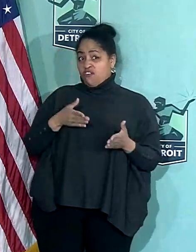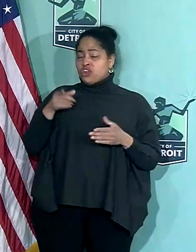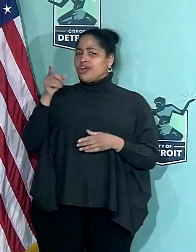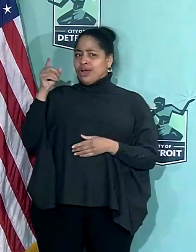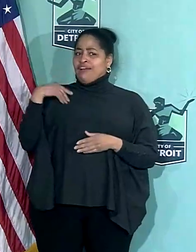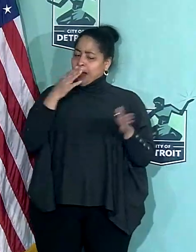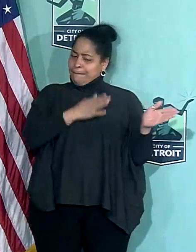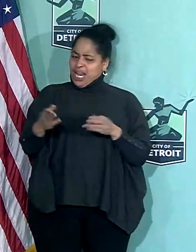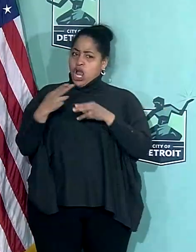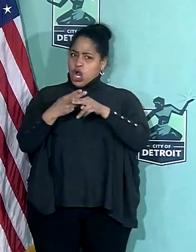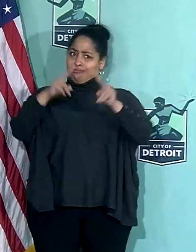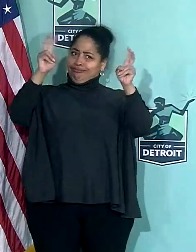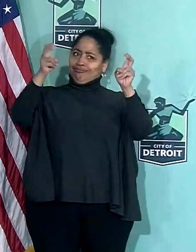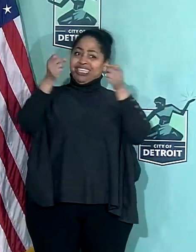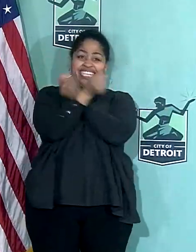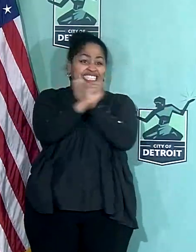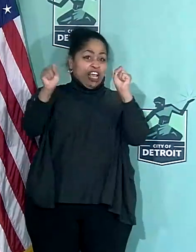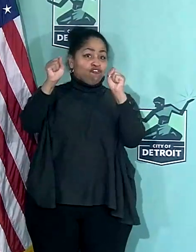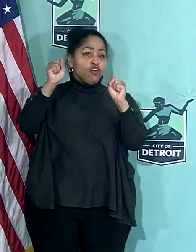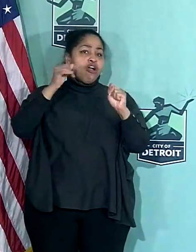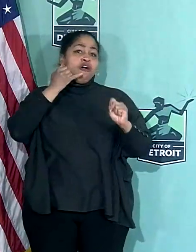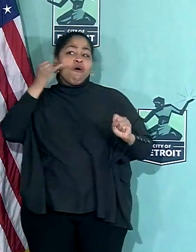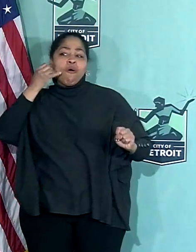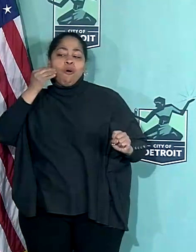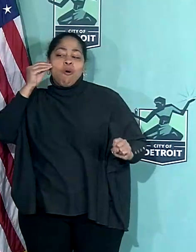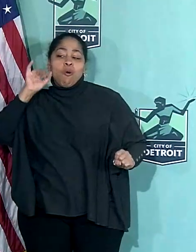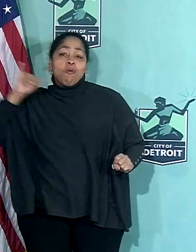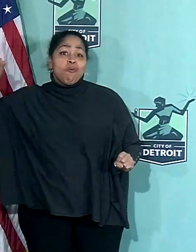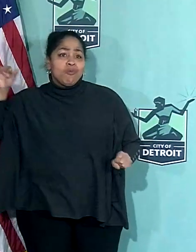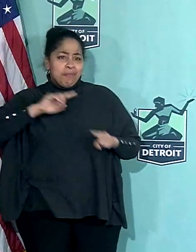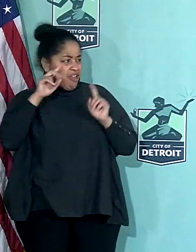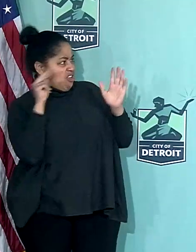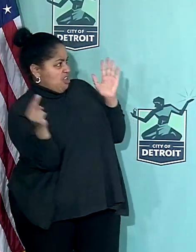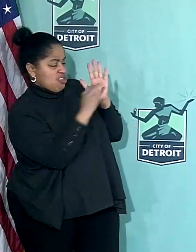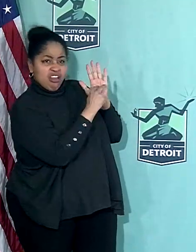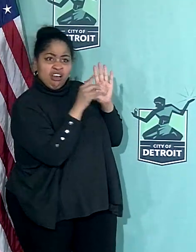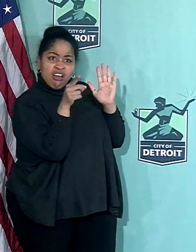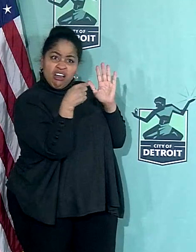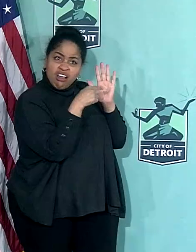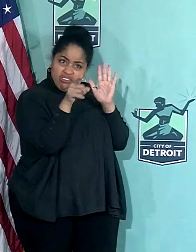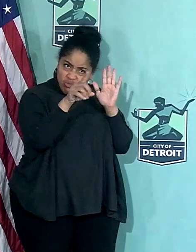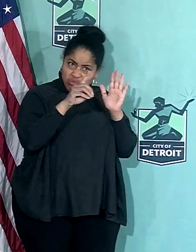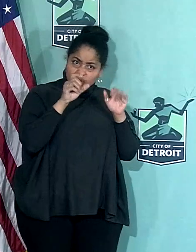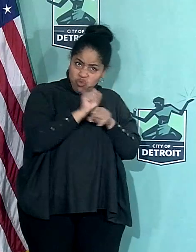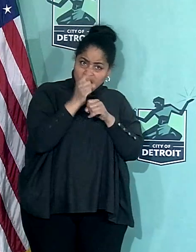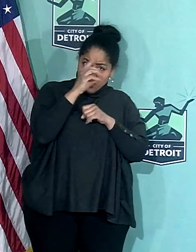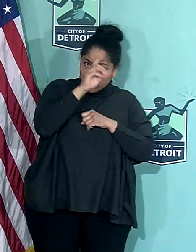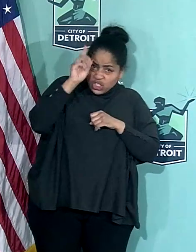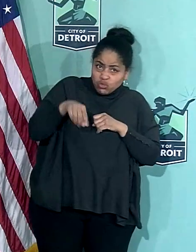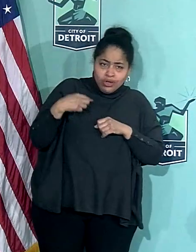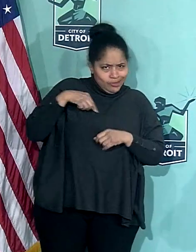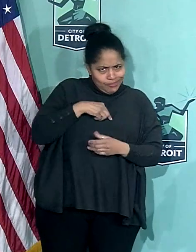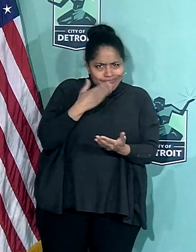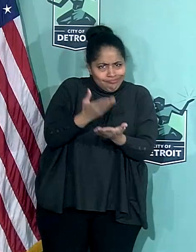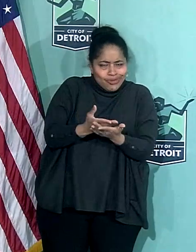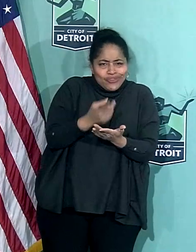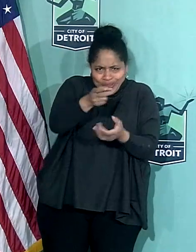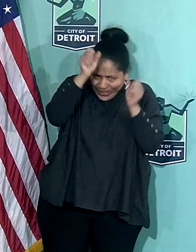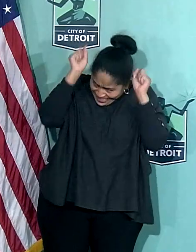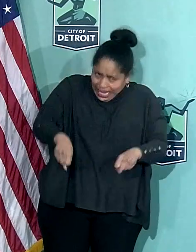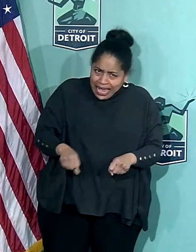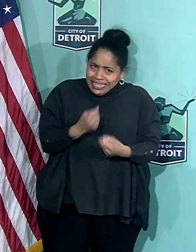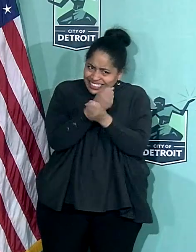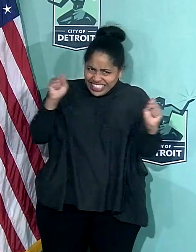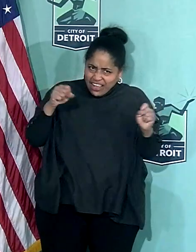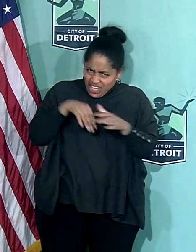Home. But if you look at this, if you're a city of Detroit employee, we're proving that you can be safer